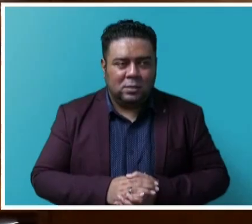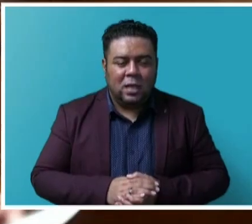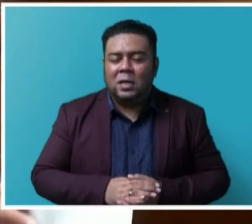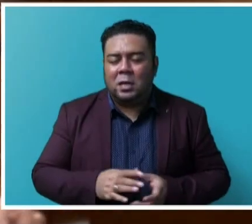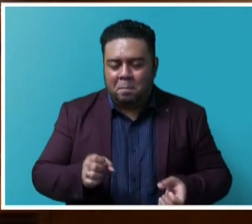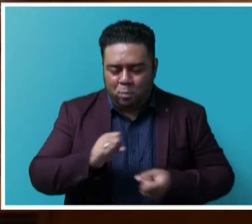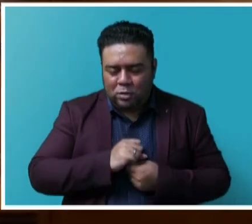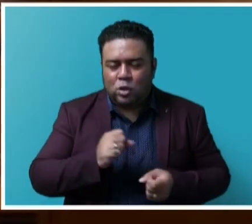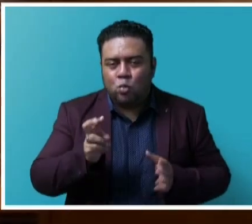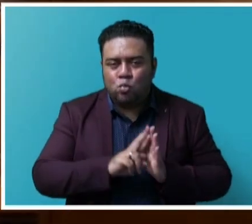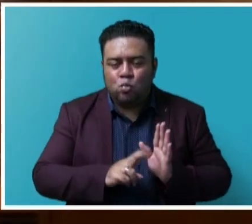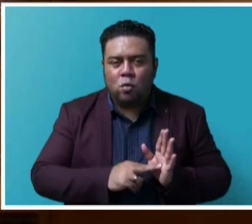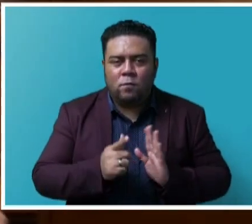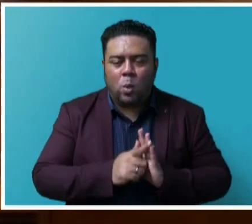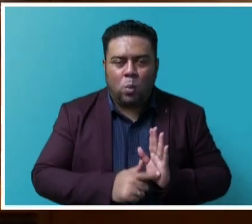of law.